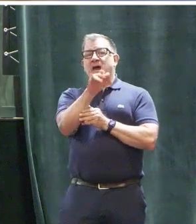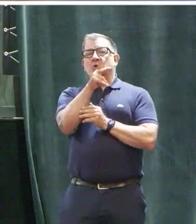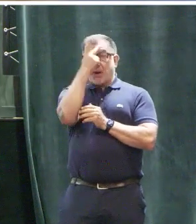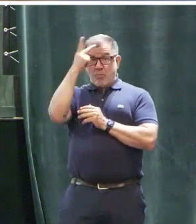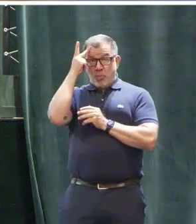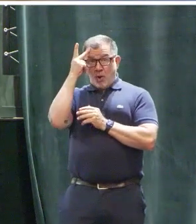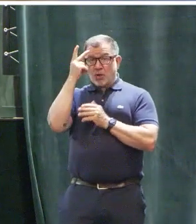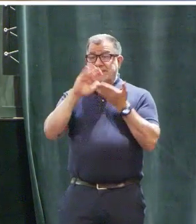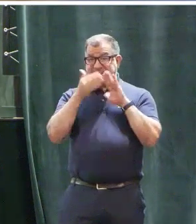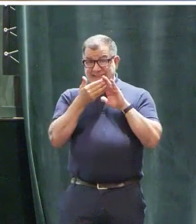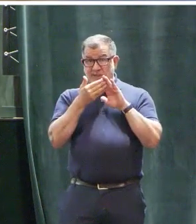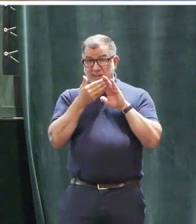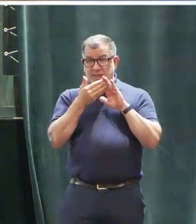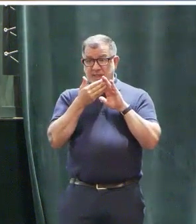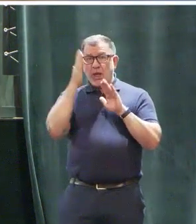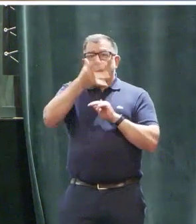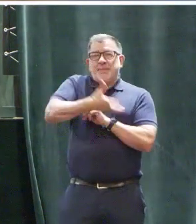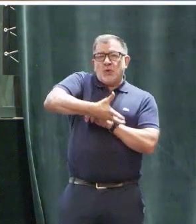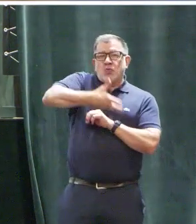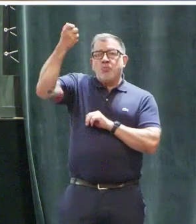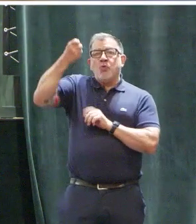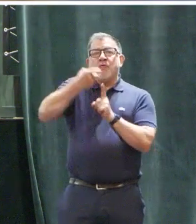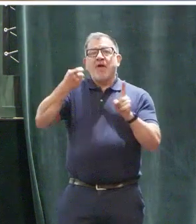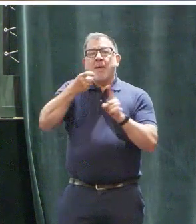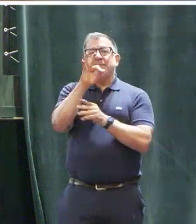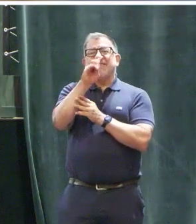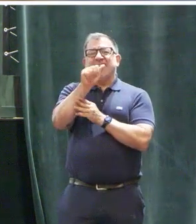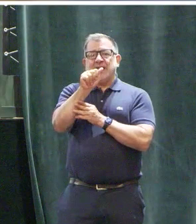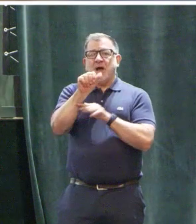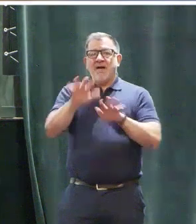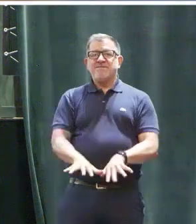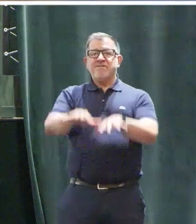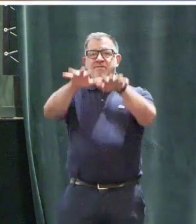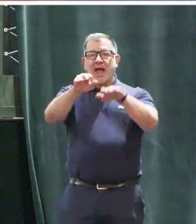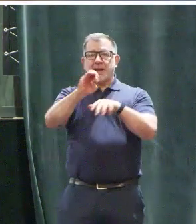removed from the FEMA flood maps, which eliminates the